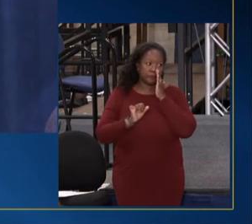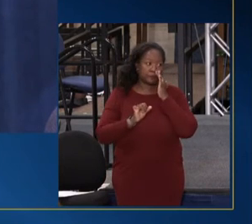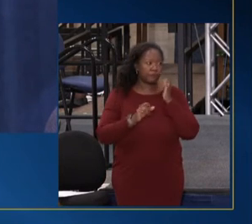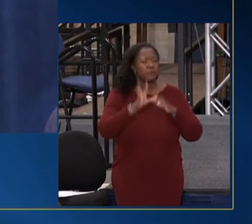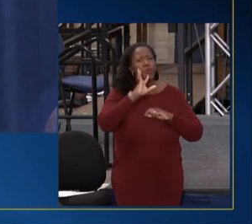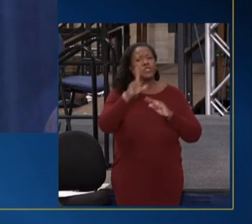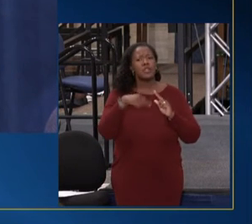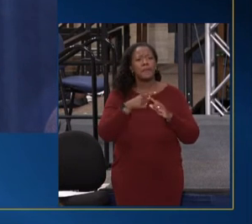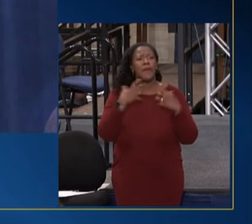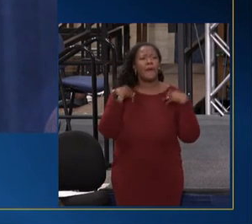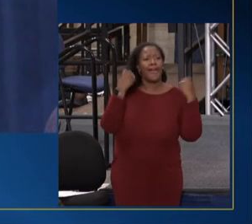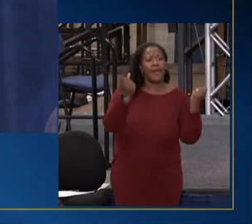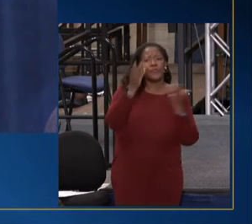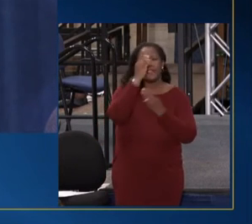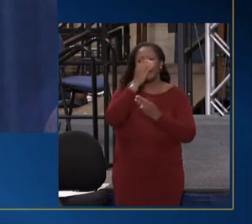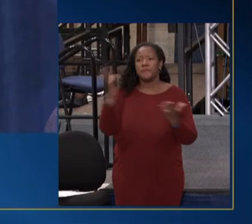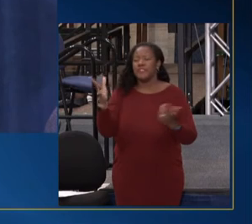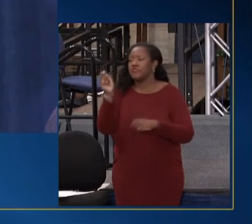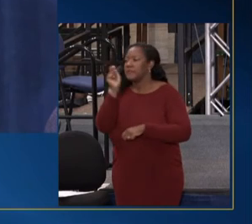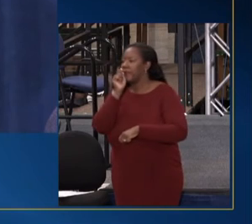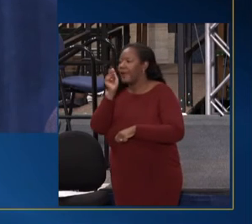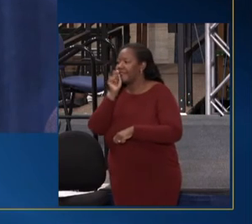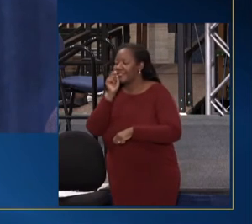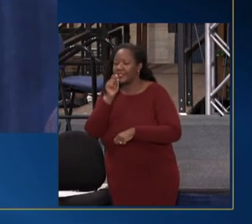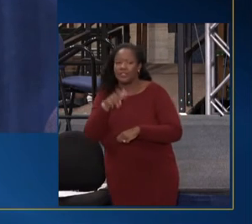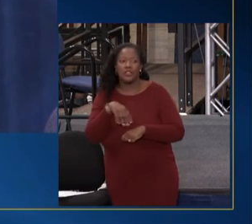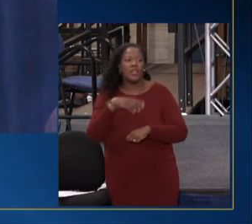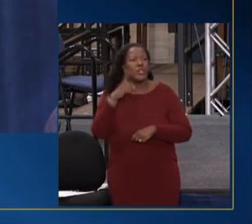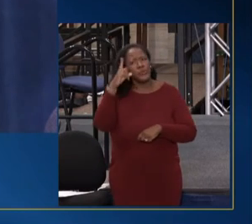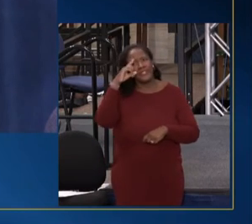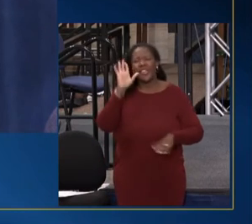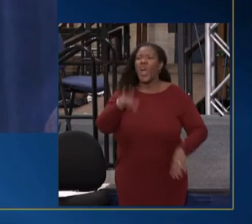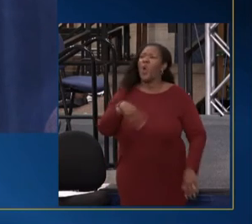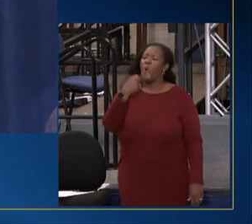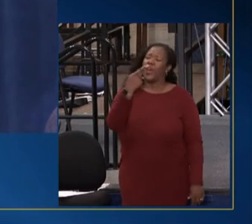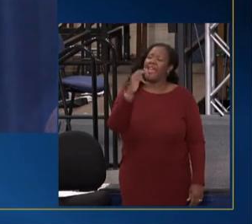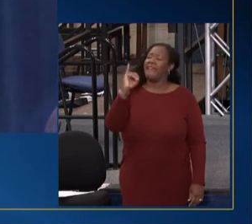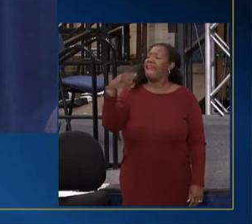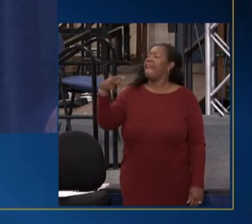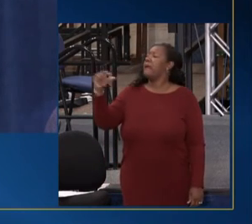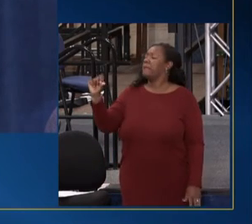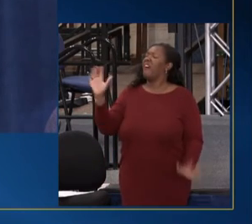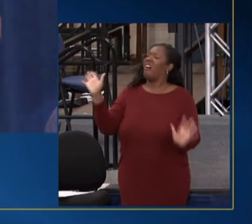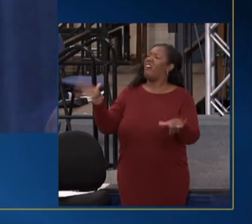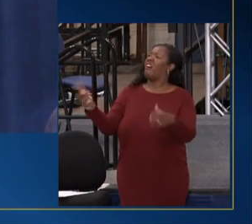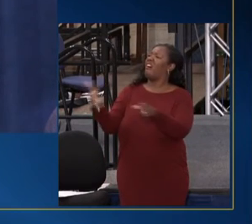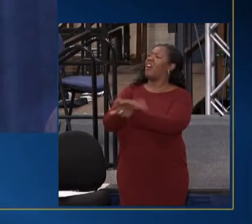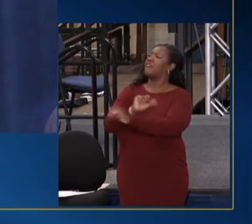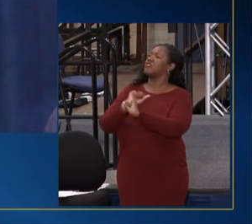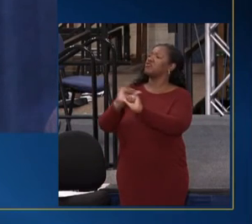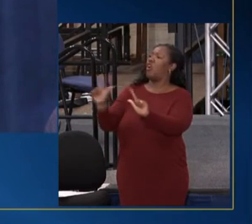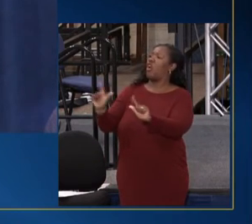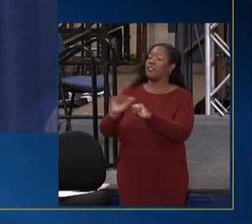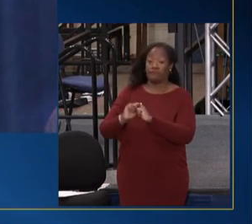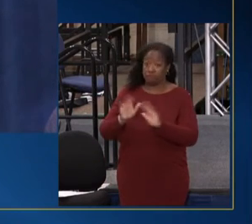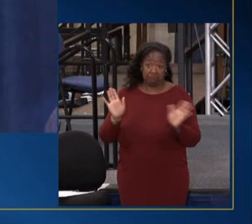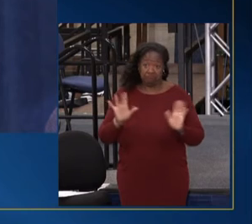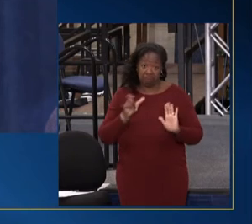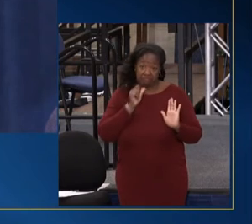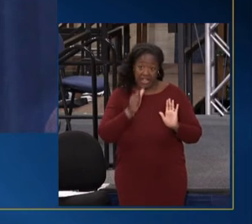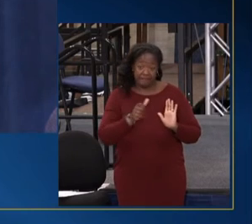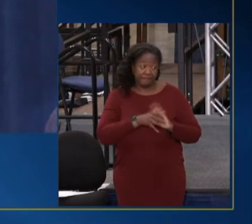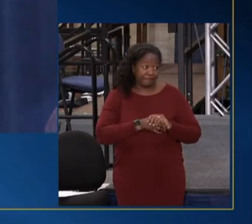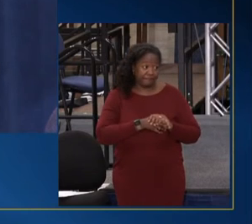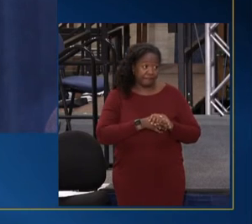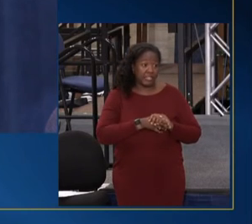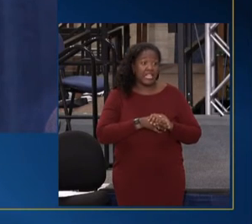privacy. I think folks think, oh, HIPAA covers all of my data. Well, you know, HIPAA doesn't cover all of the data that you have, right? It